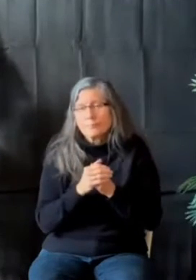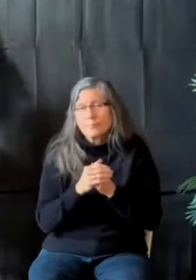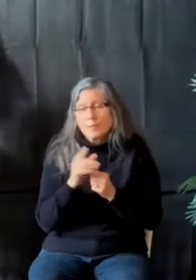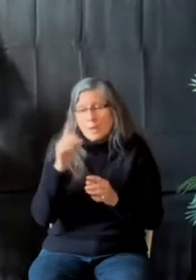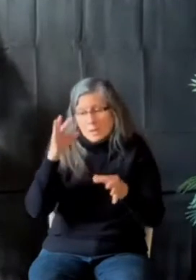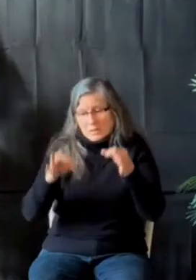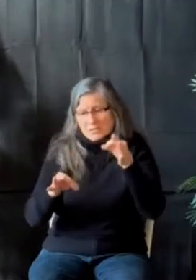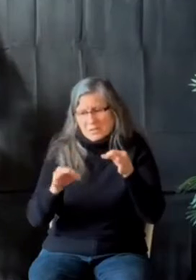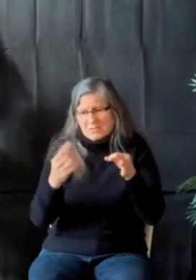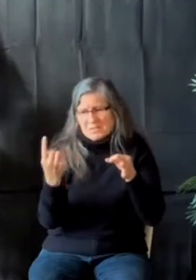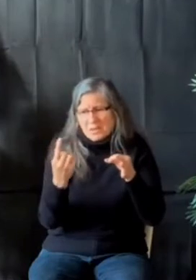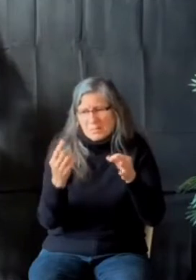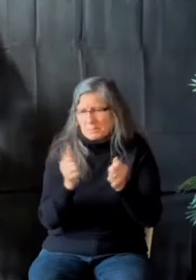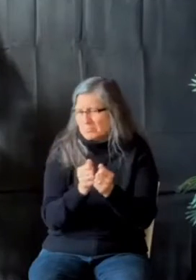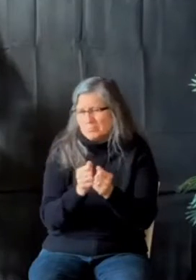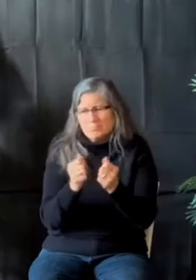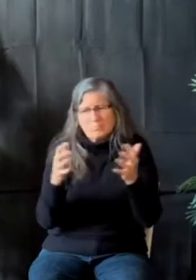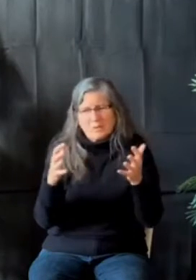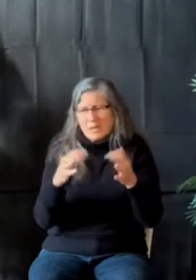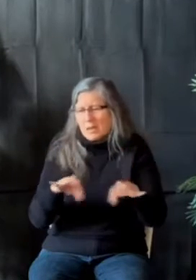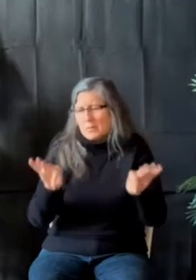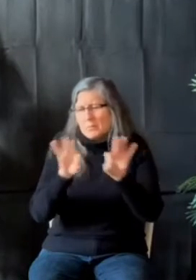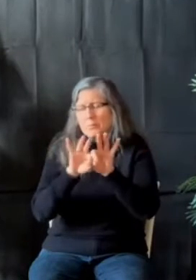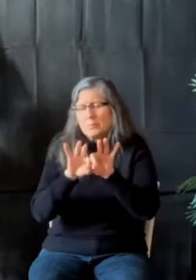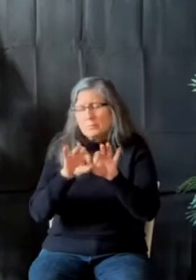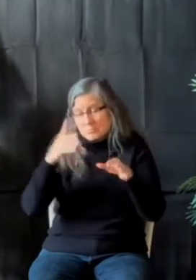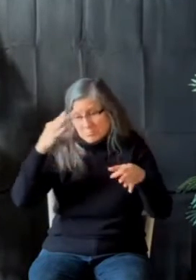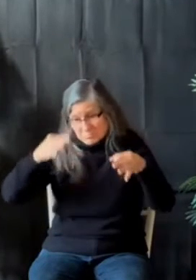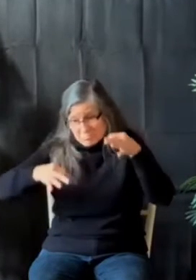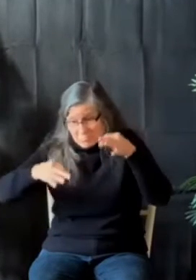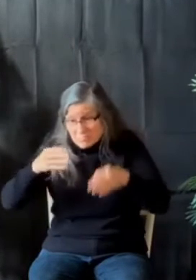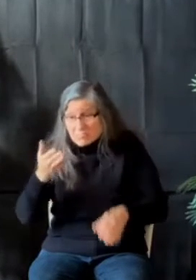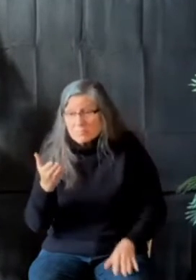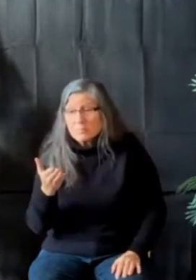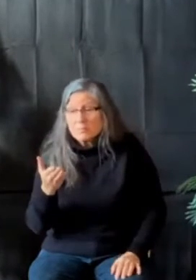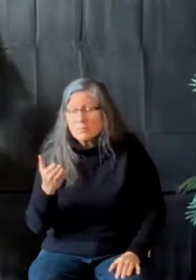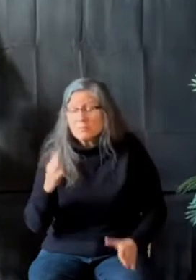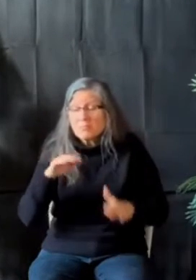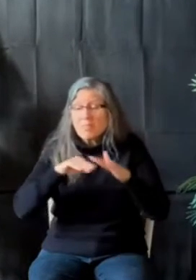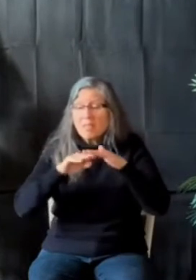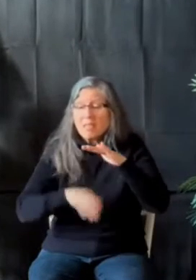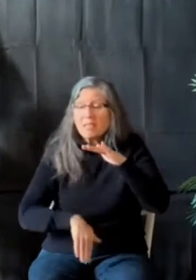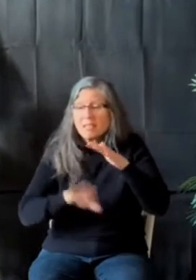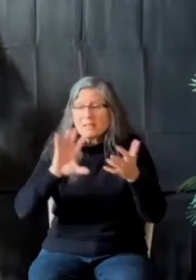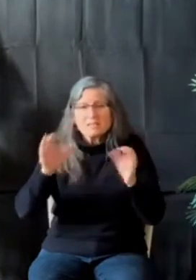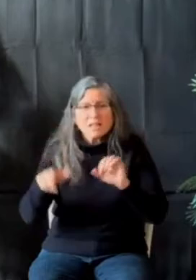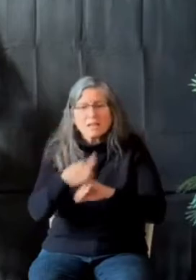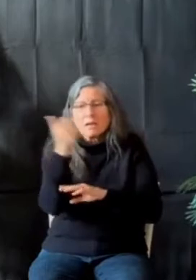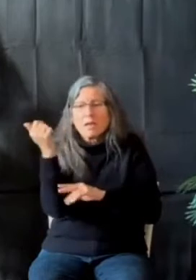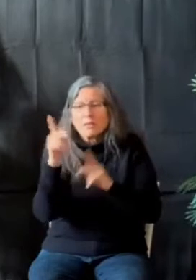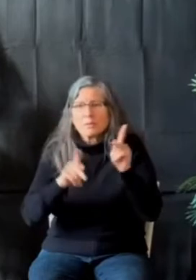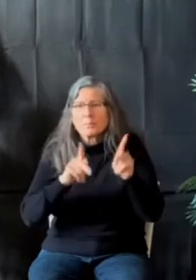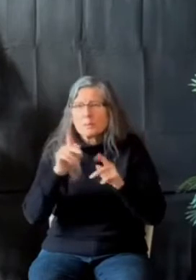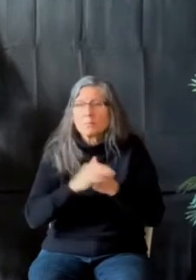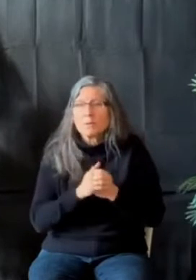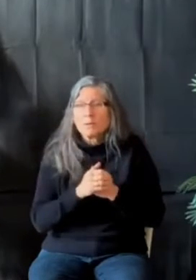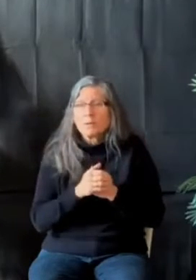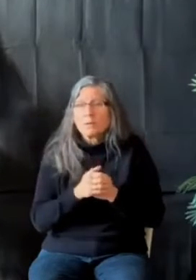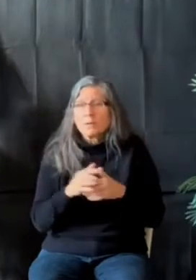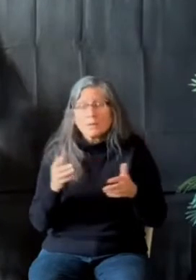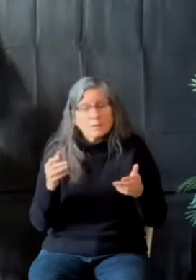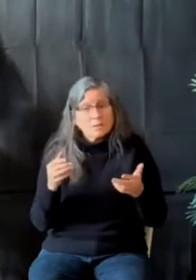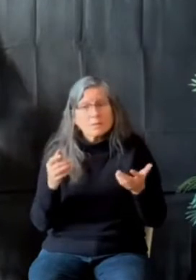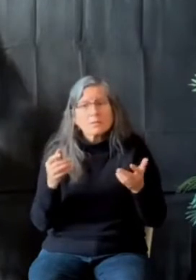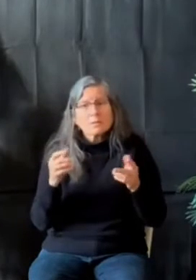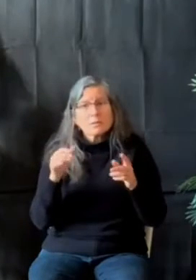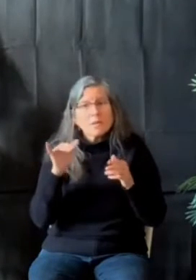You have judged someone to be worthless. You have judged them to be less than other people. As a matter of fact, the same word,